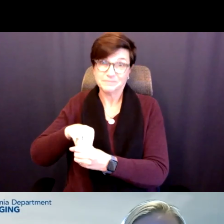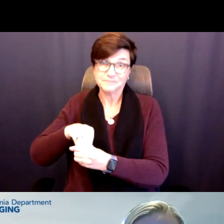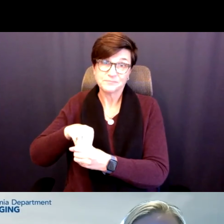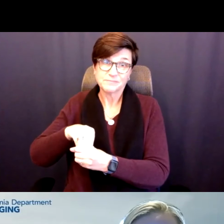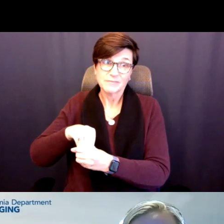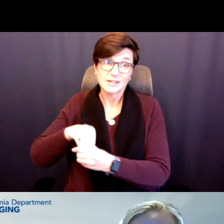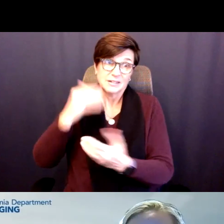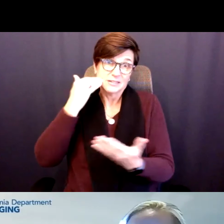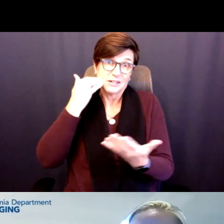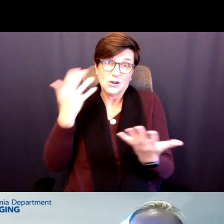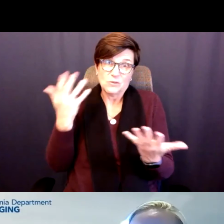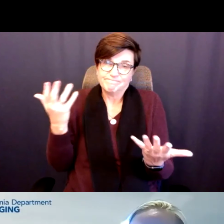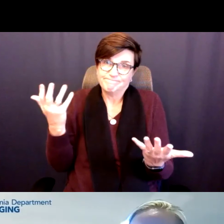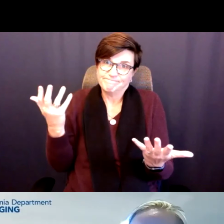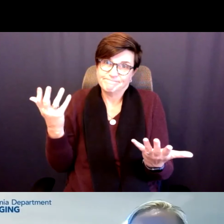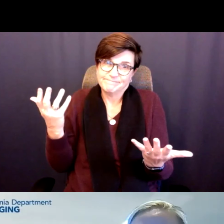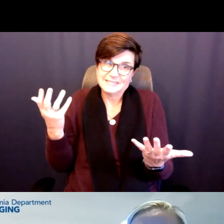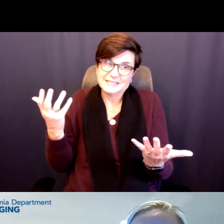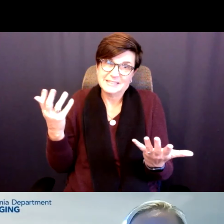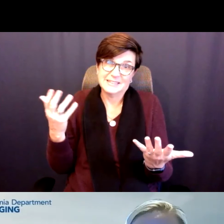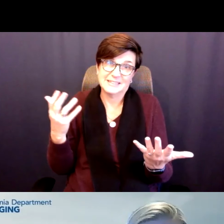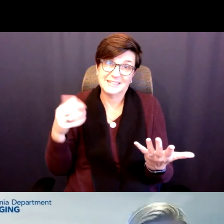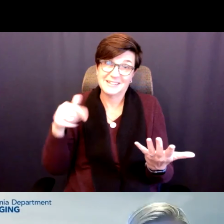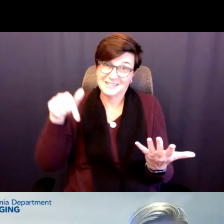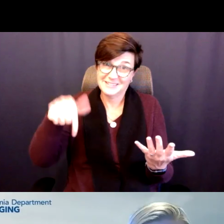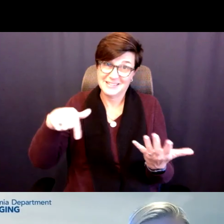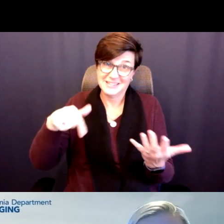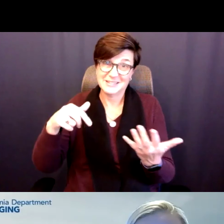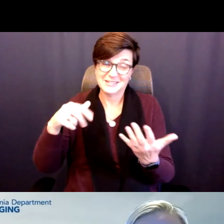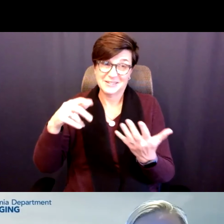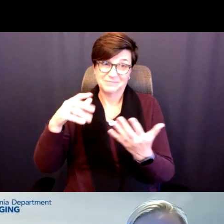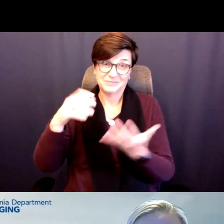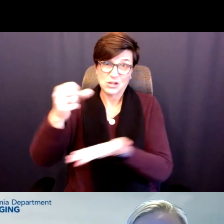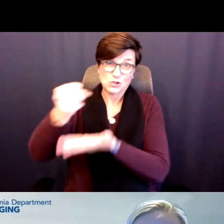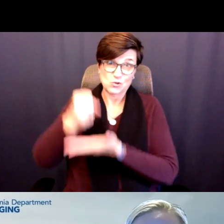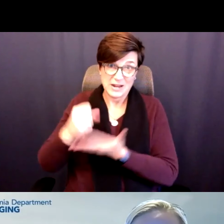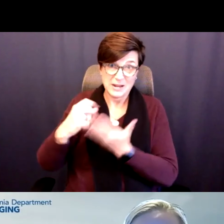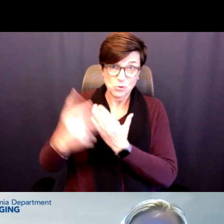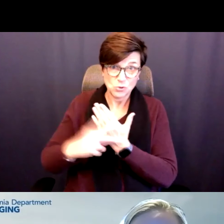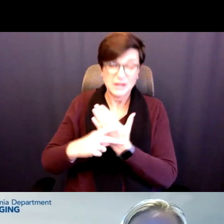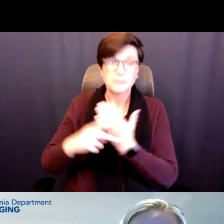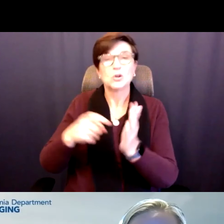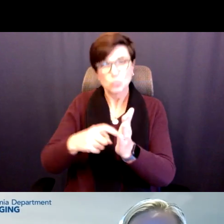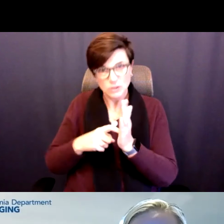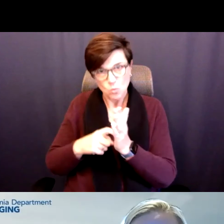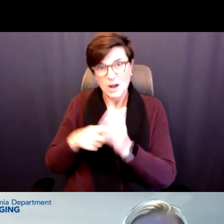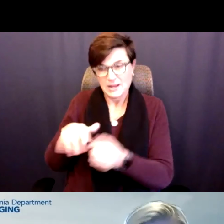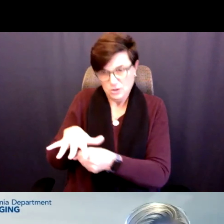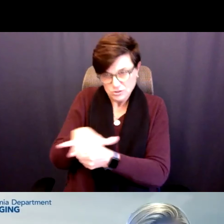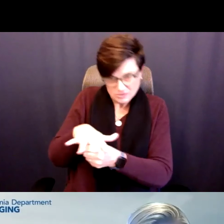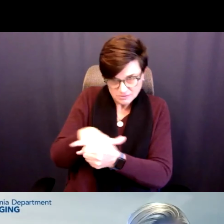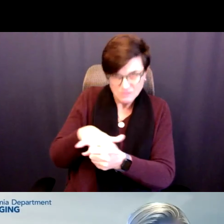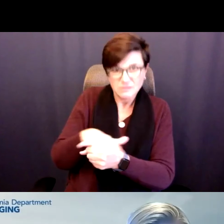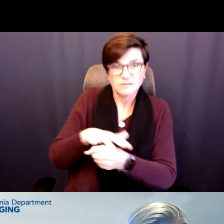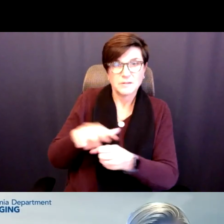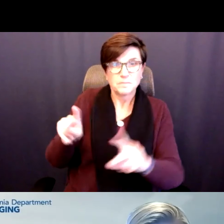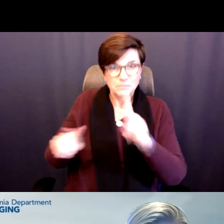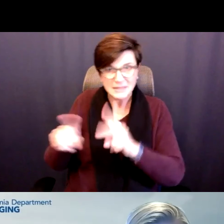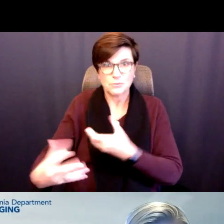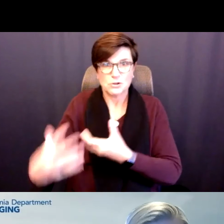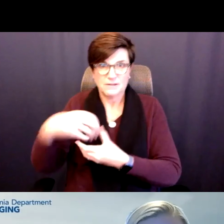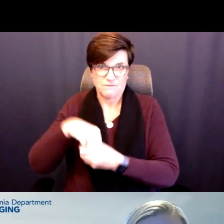it's not just kind of a top-down approach, but also engaging volunteers at the community level. So I think that would be